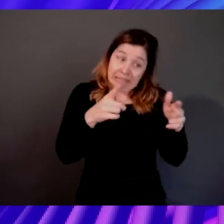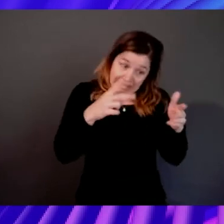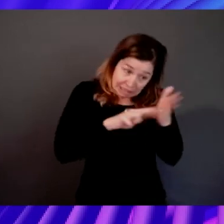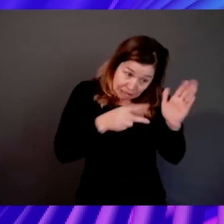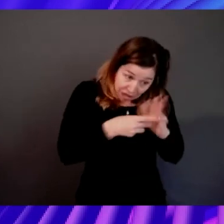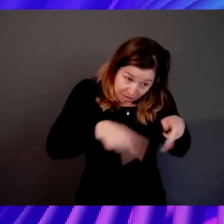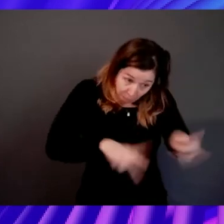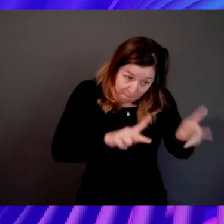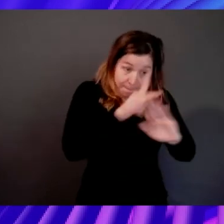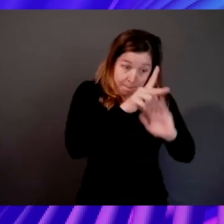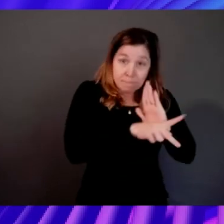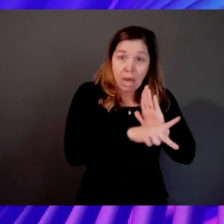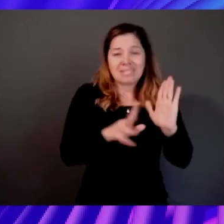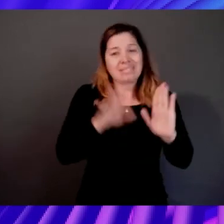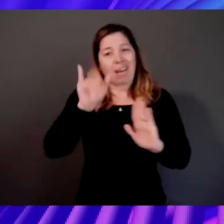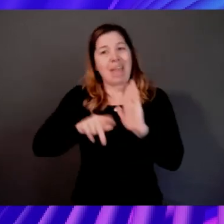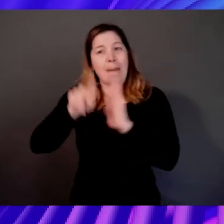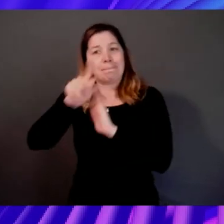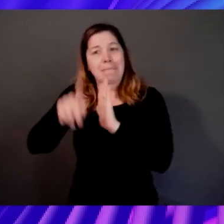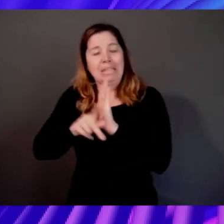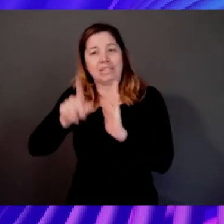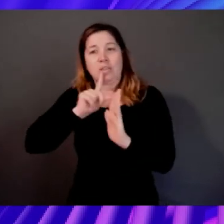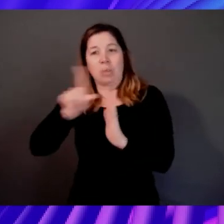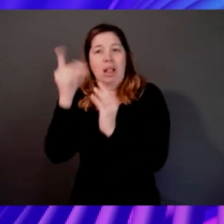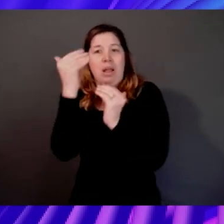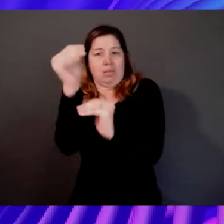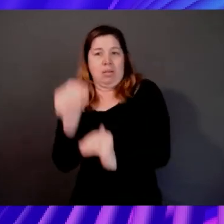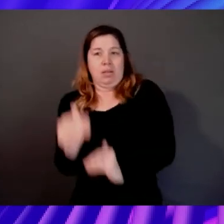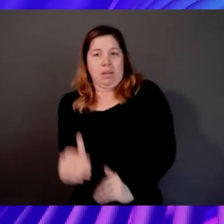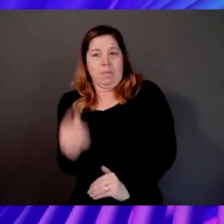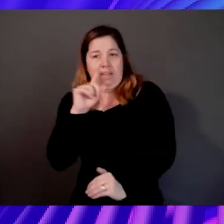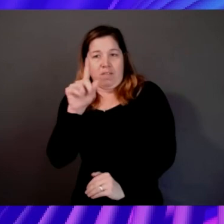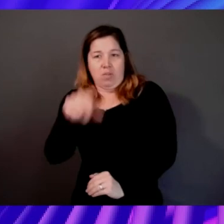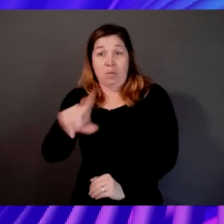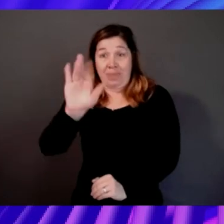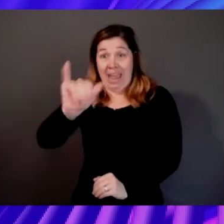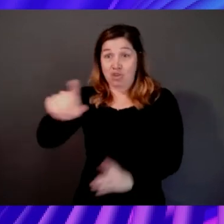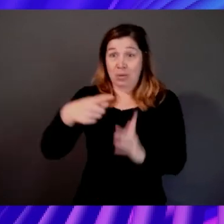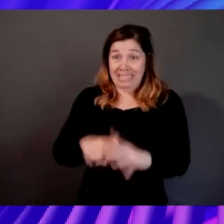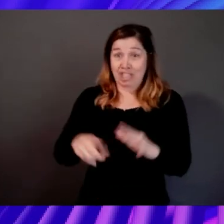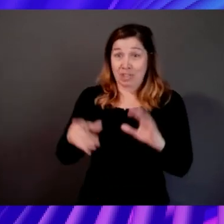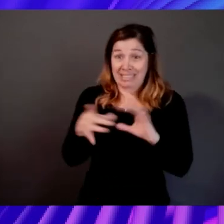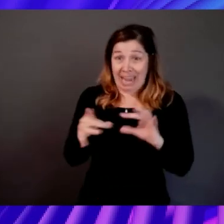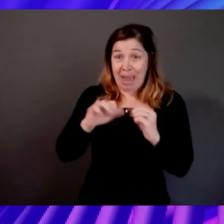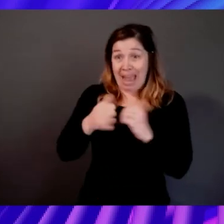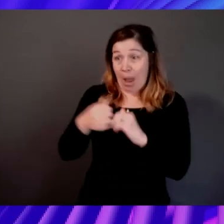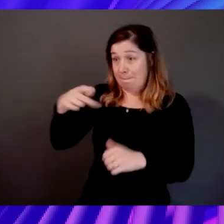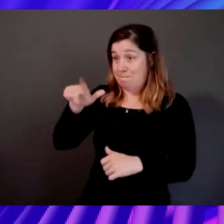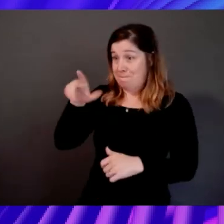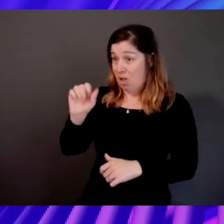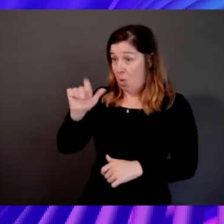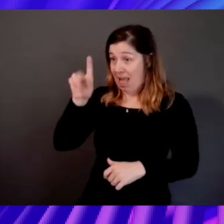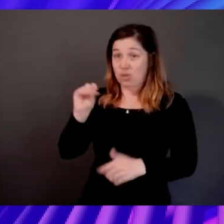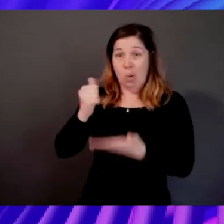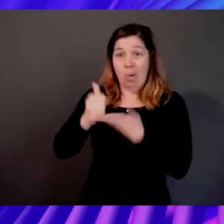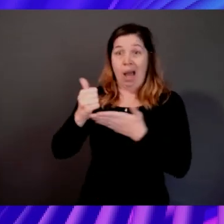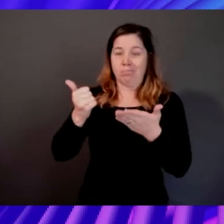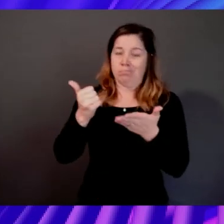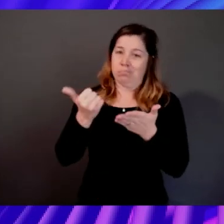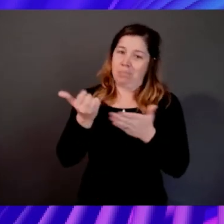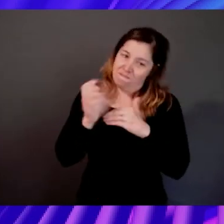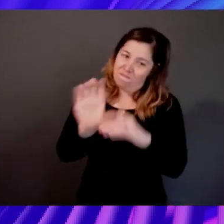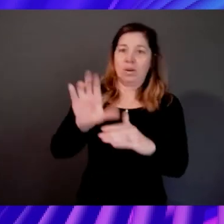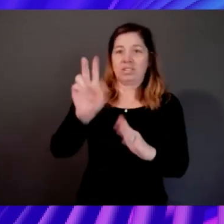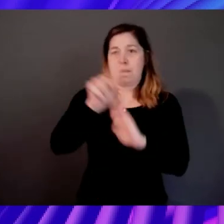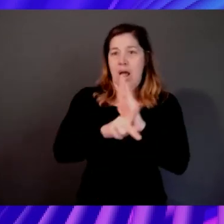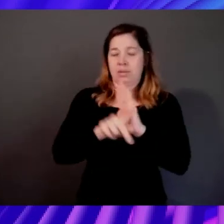policy's guardrails, that specific example you just gave, would that line up to your initial statement of how Palo helps enforce a policy of least privilege? Absolutely. Yeah,